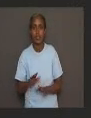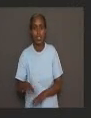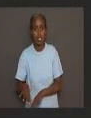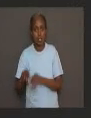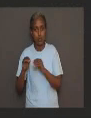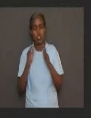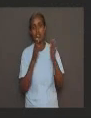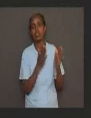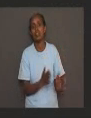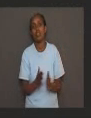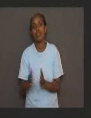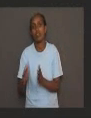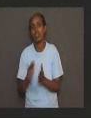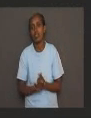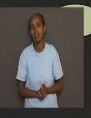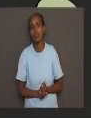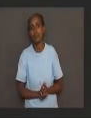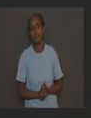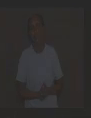Students, let's get ready.